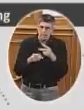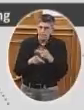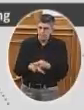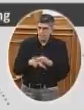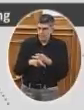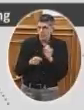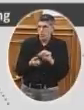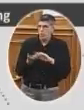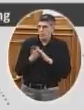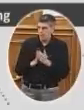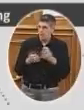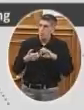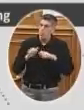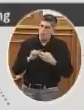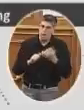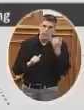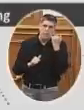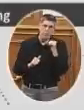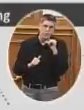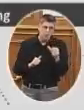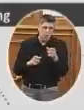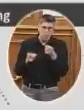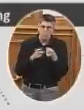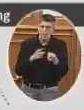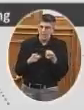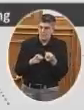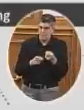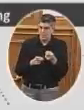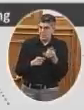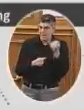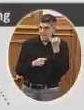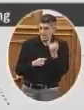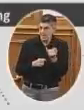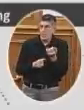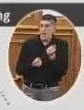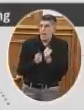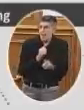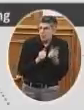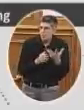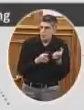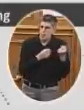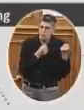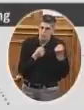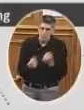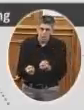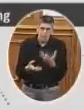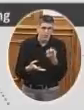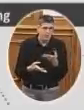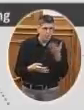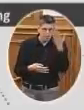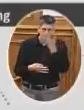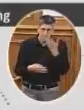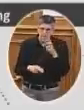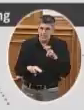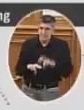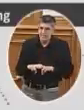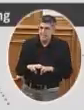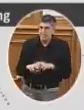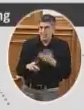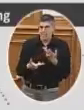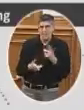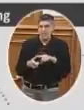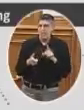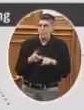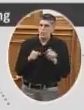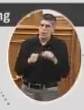we don't manage the idea that everybody can drive to these races and they want to be right up in the front seat, then we could get ourselves into congestion